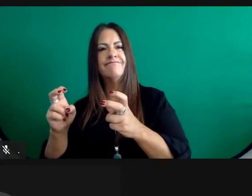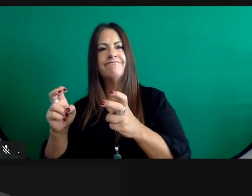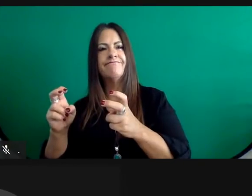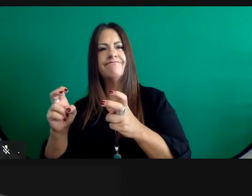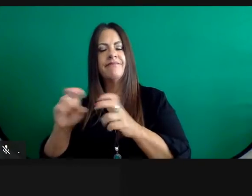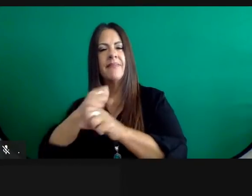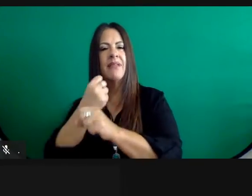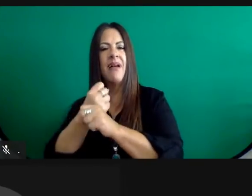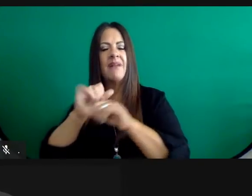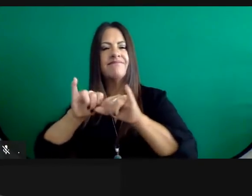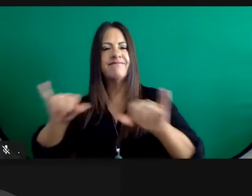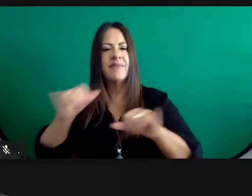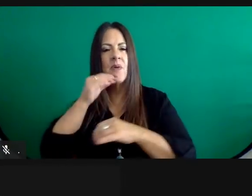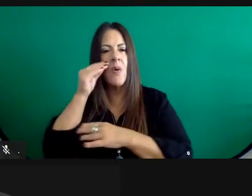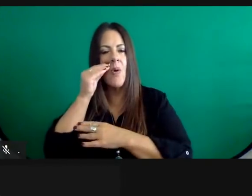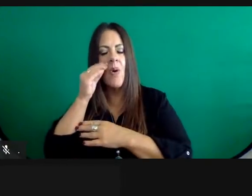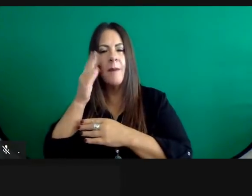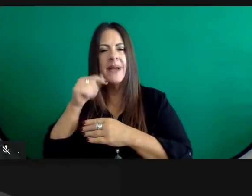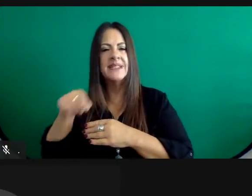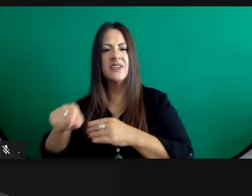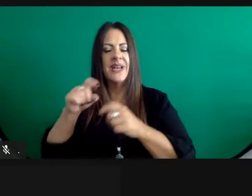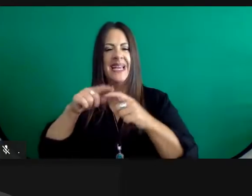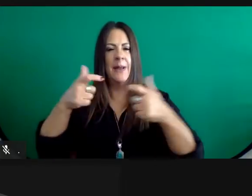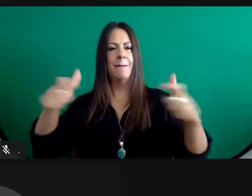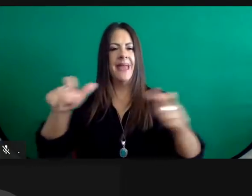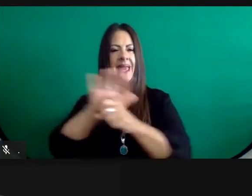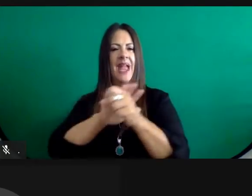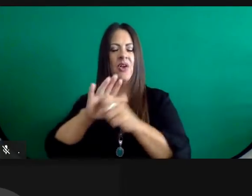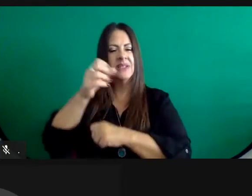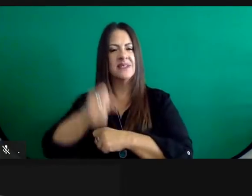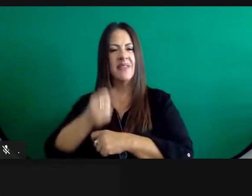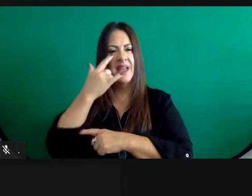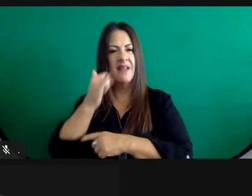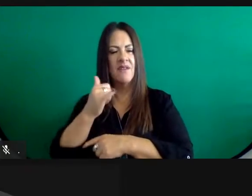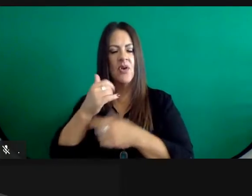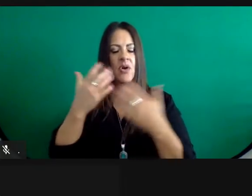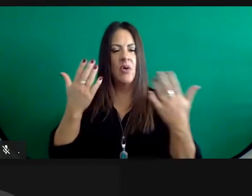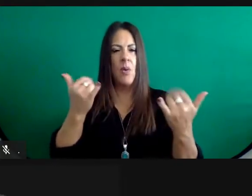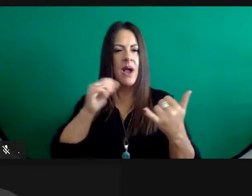safety protocols. Is this something the state would consider, and why or why not?